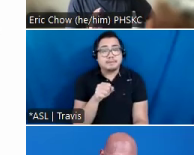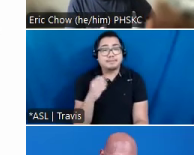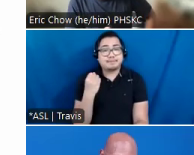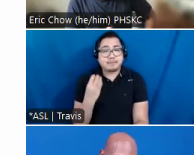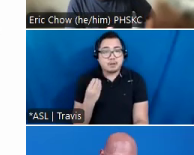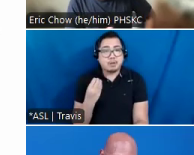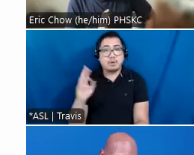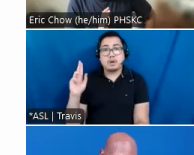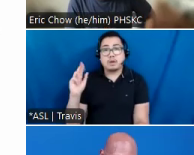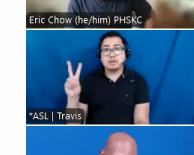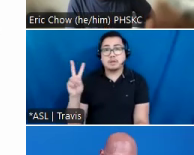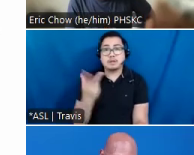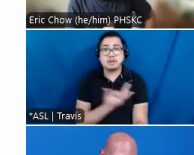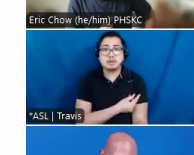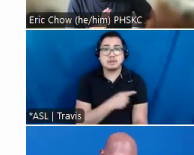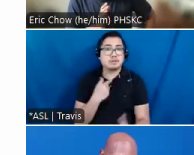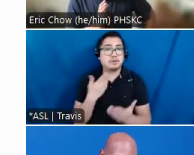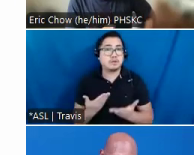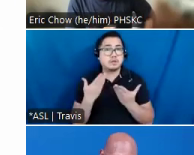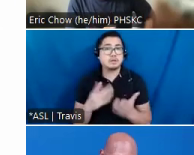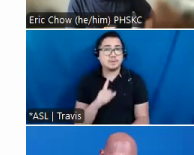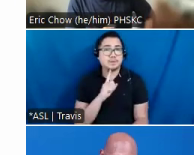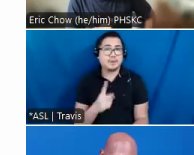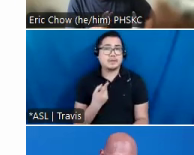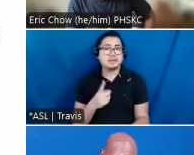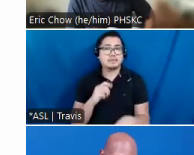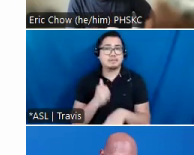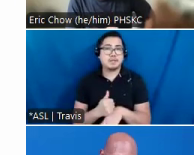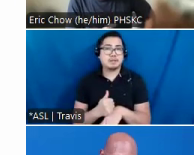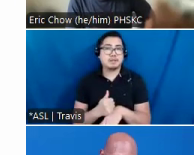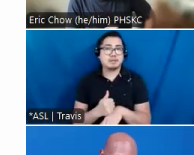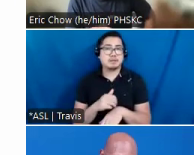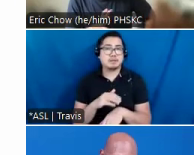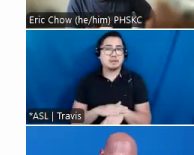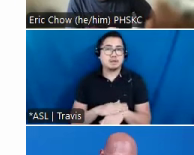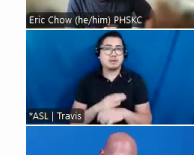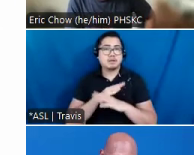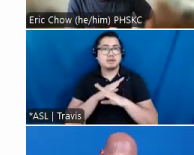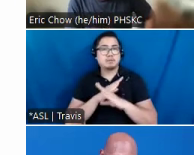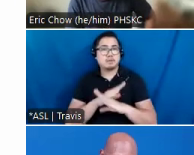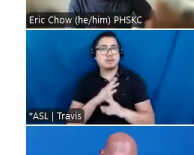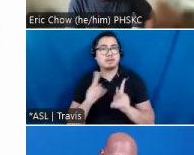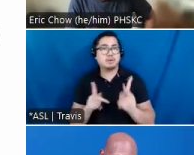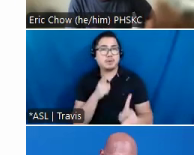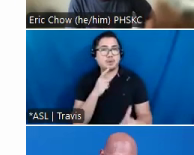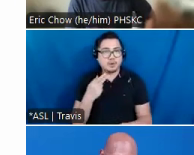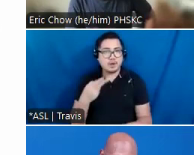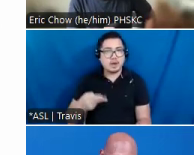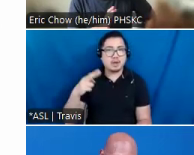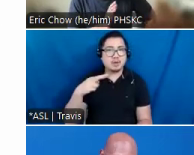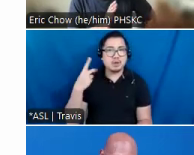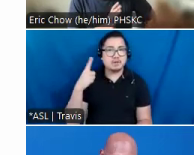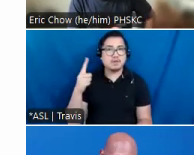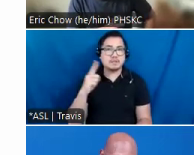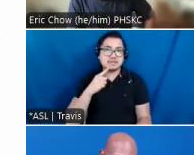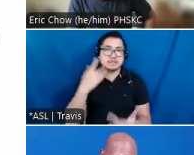the RSV immunization, the recommendations are really based off of protecting people who are at highest risk for complications. So we